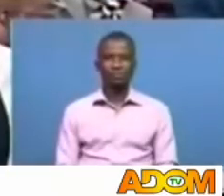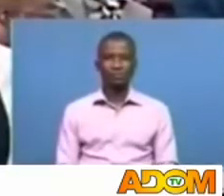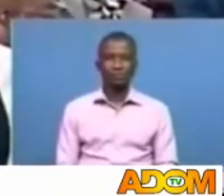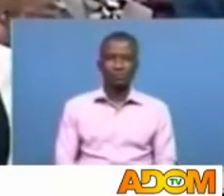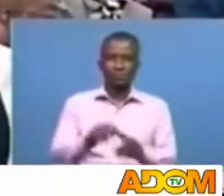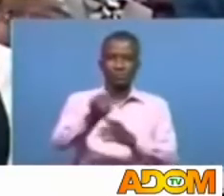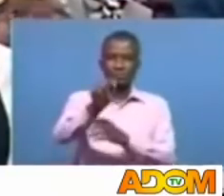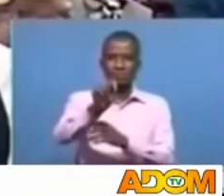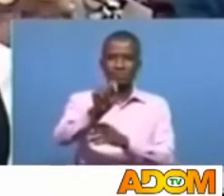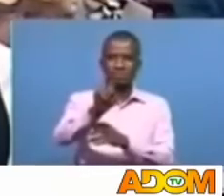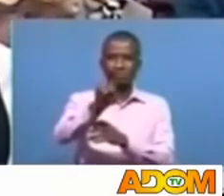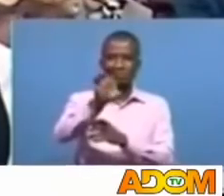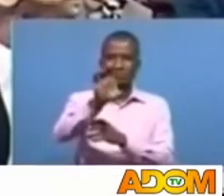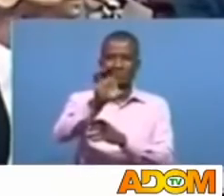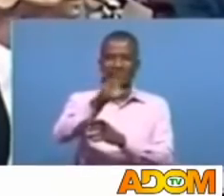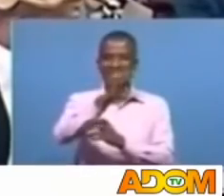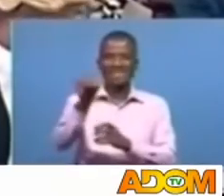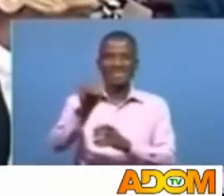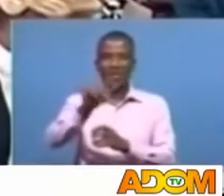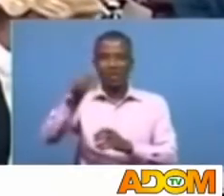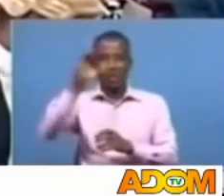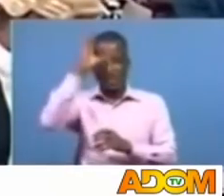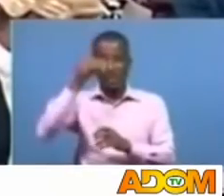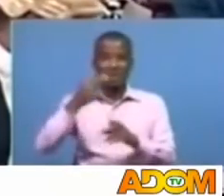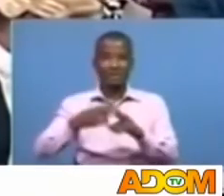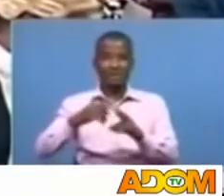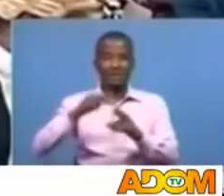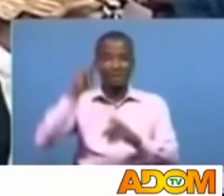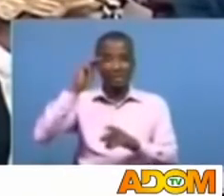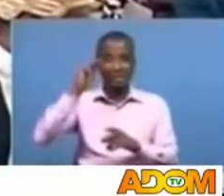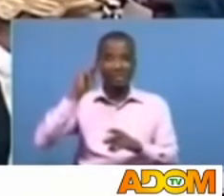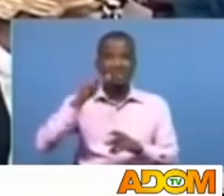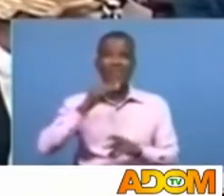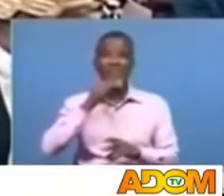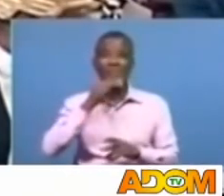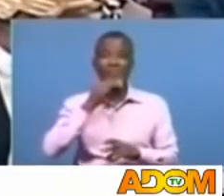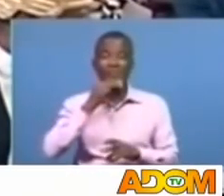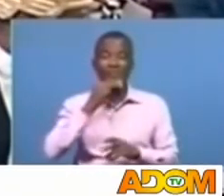TDC and Musa against Atta Balfour,